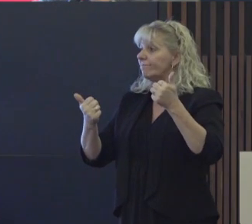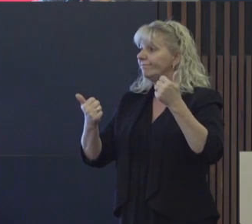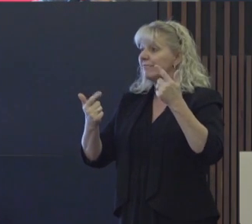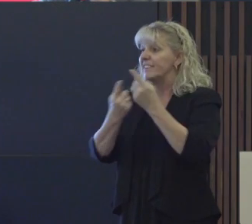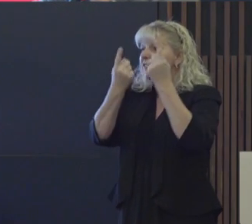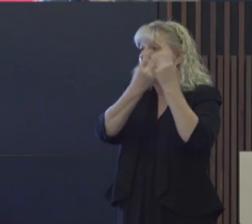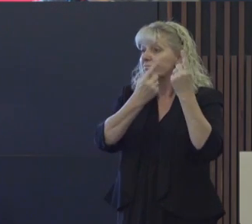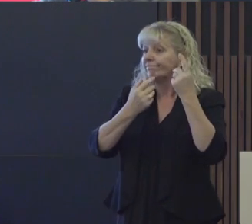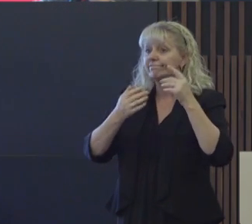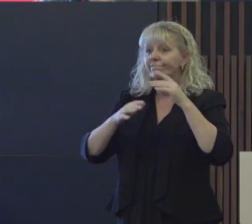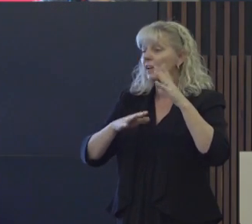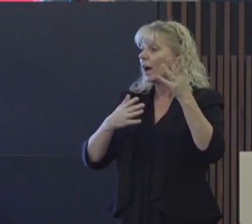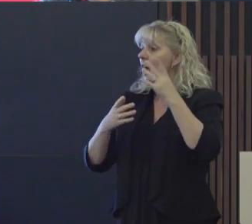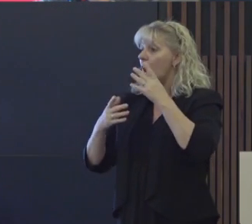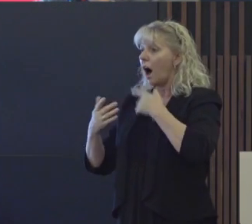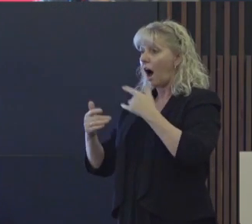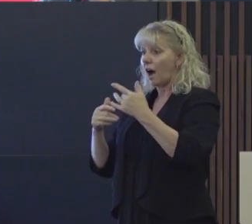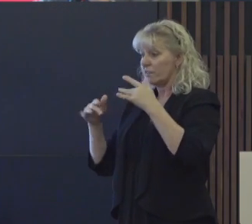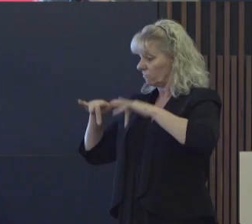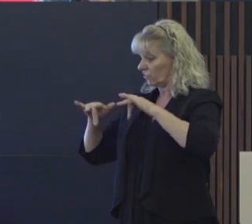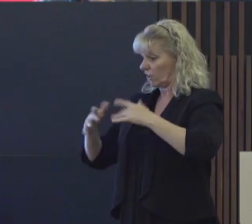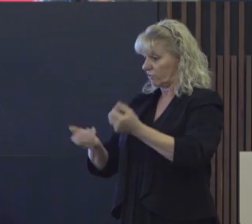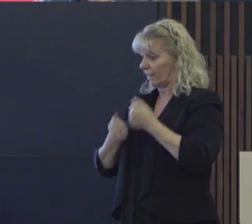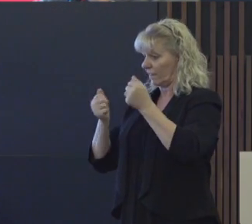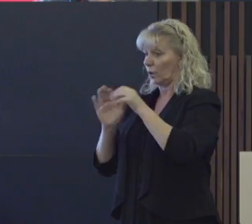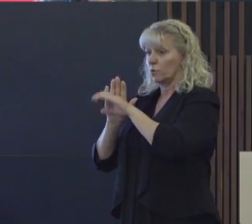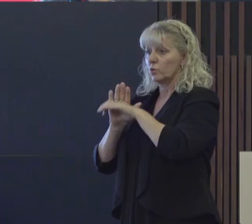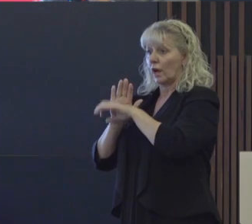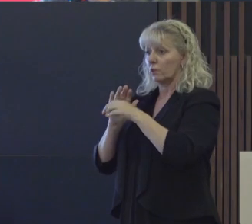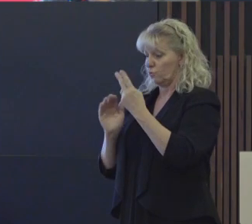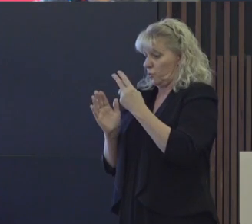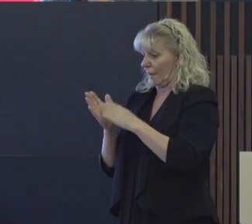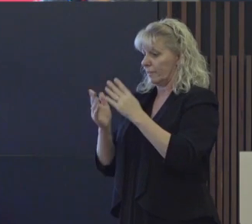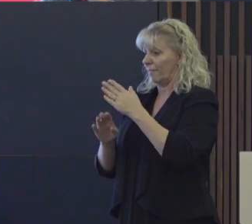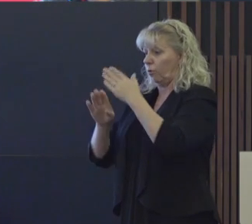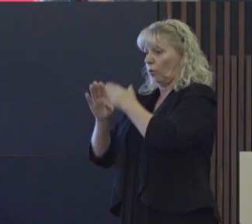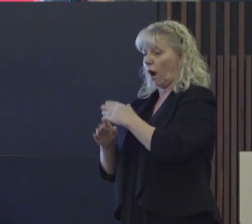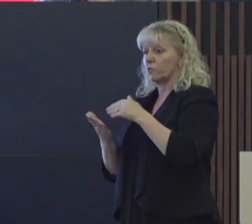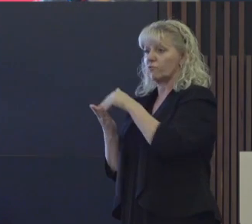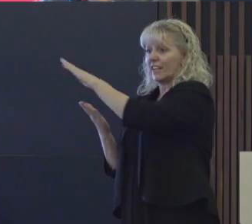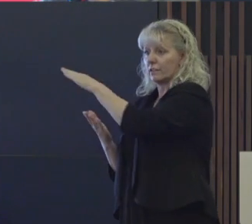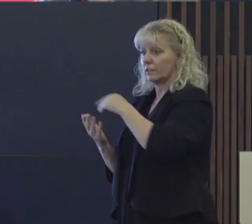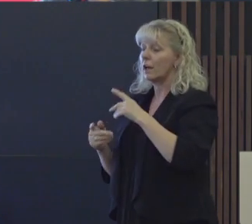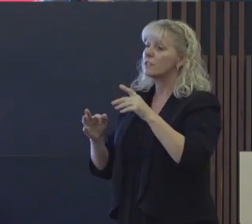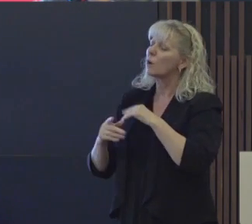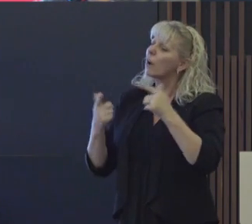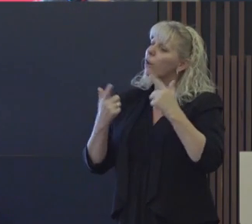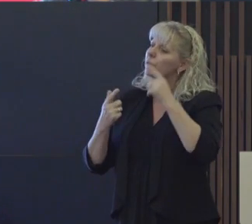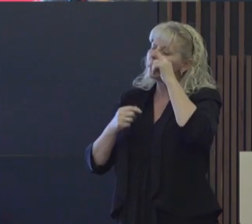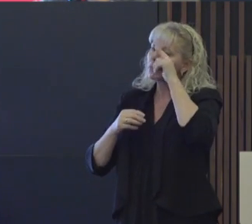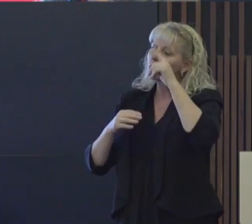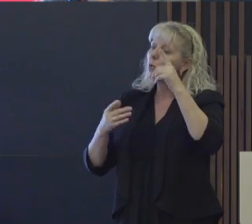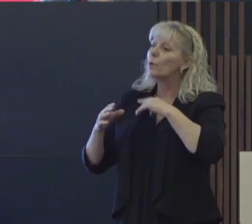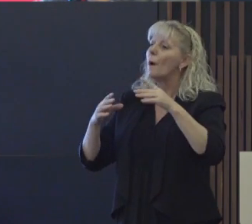2 years. That was about a month before they made me redundant. So it's crap. A lot of these people who market themselves